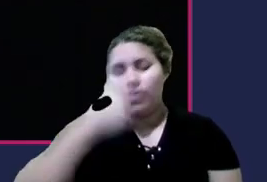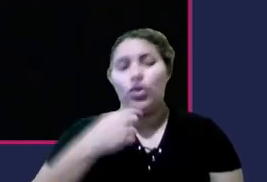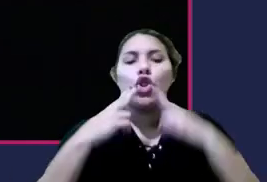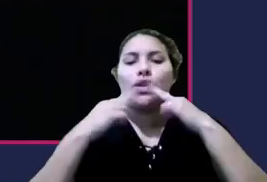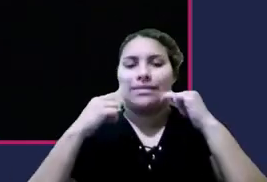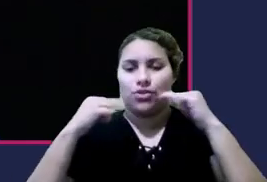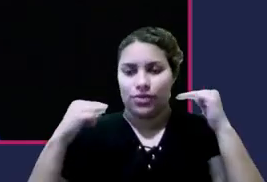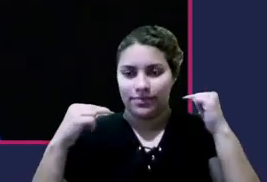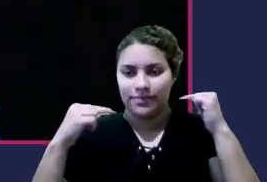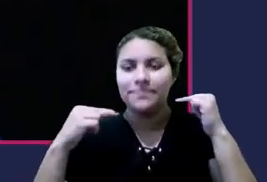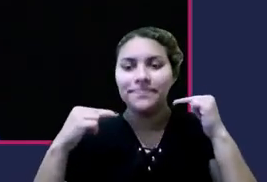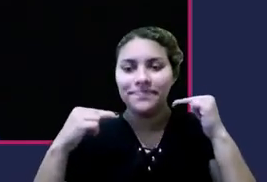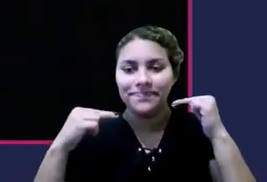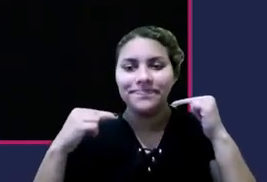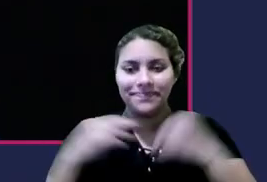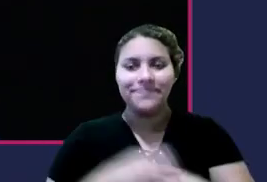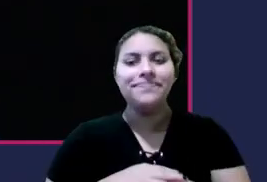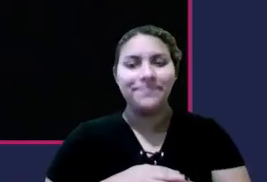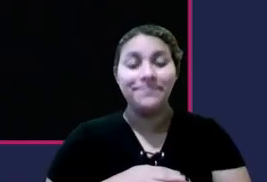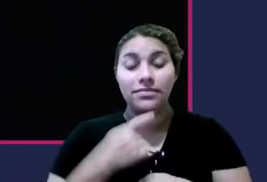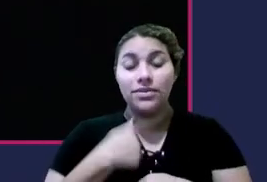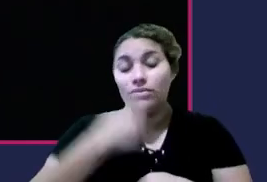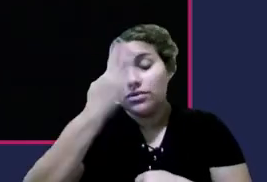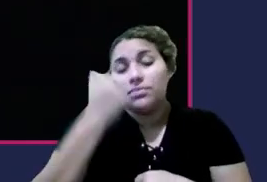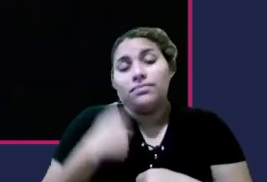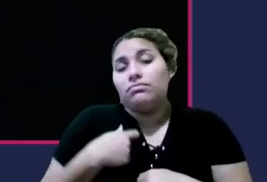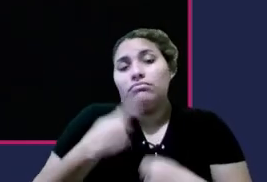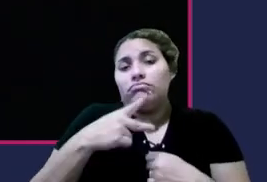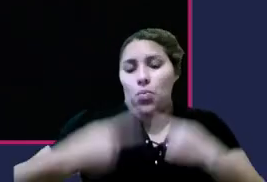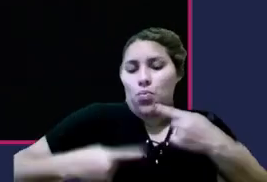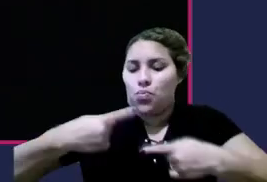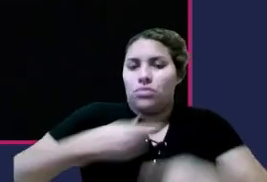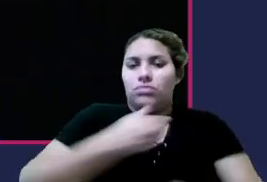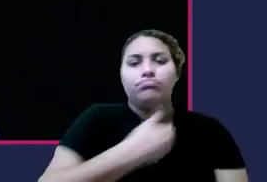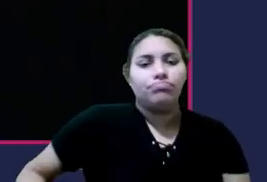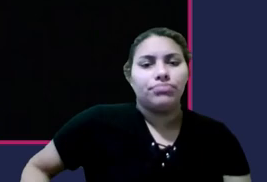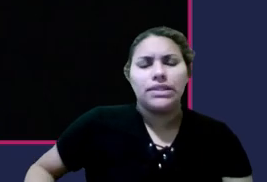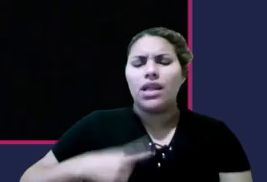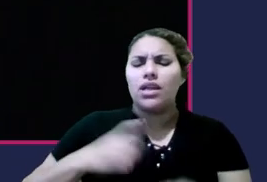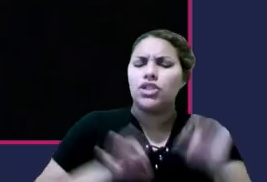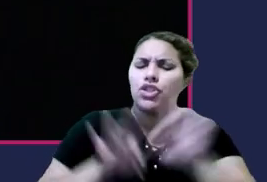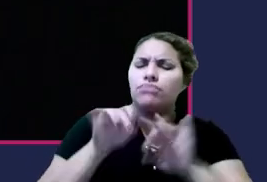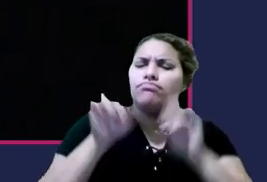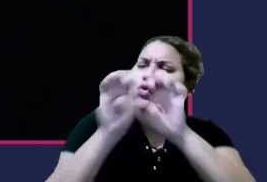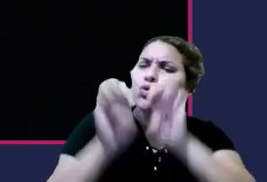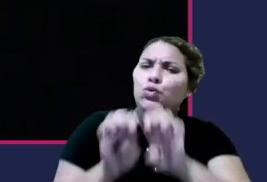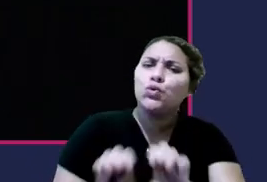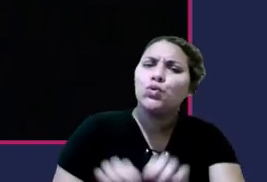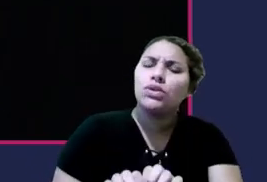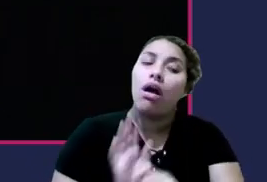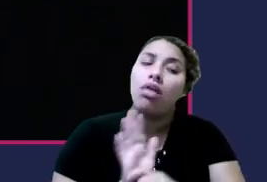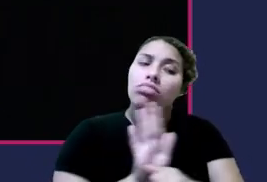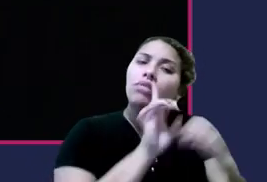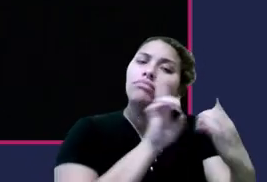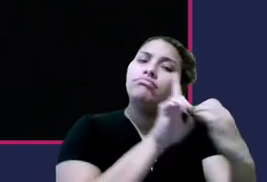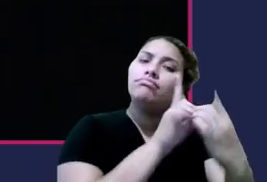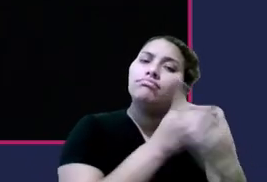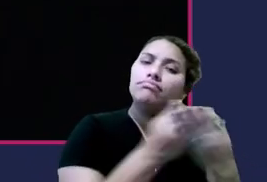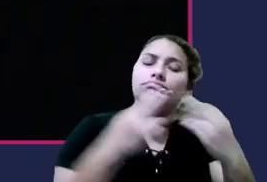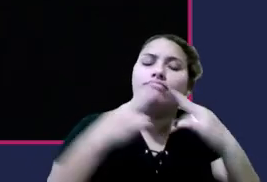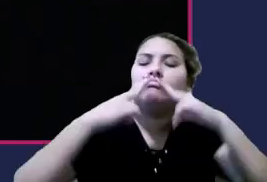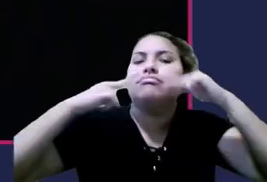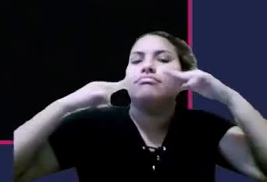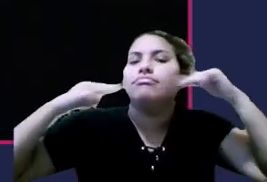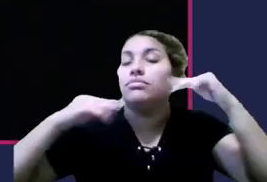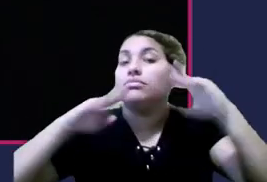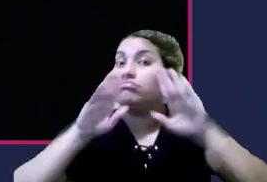a nutritionist, a dietitian, and I'd like to know how public policies are being structured to